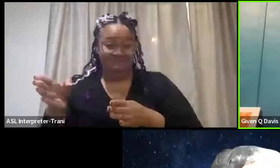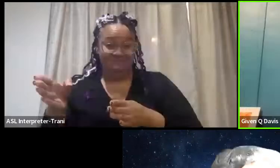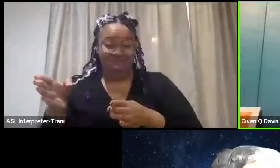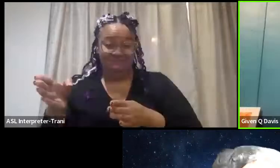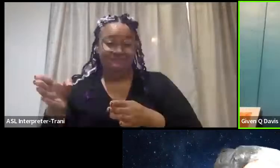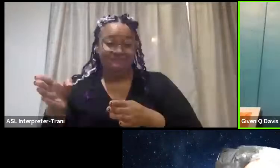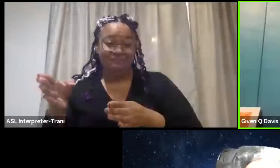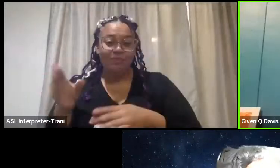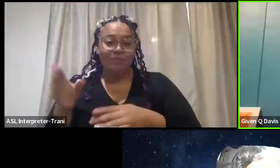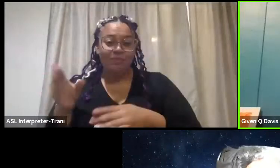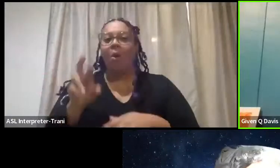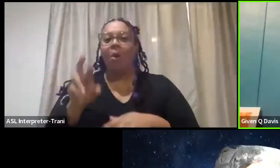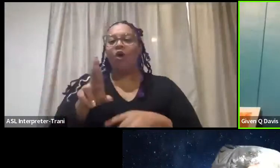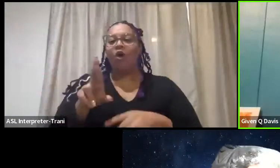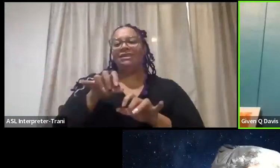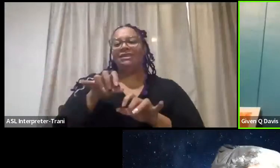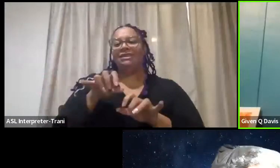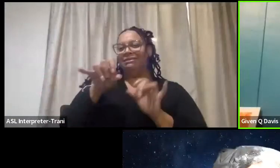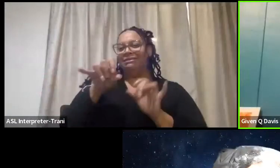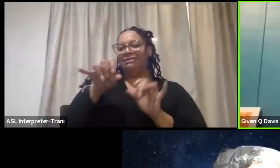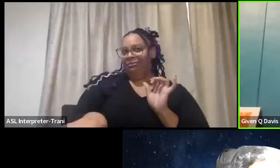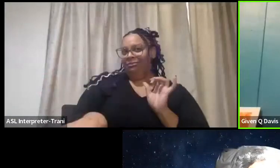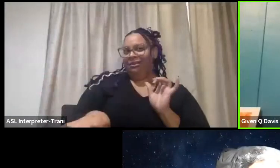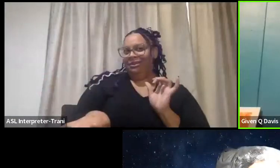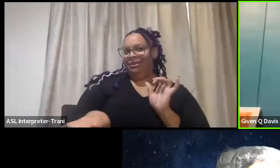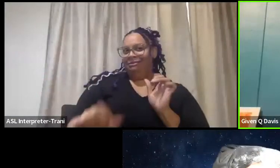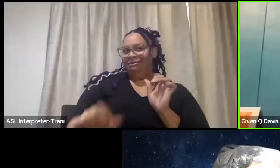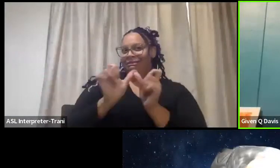or stick to itness.